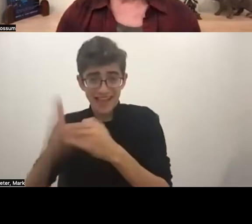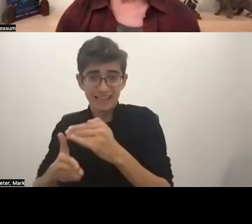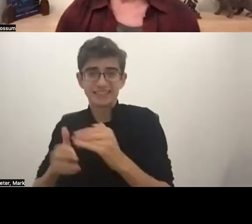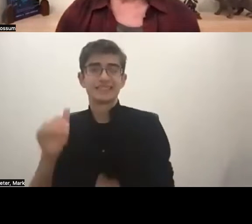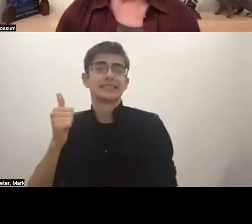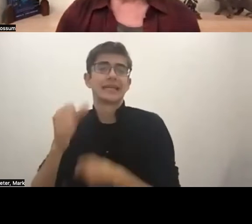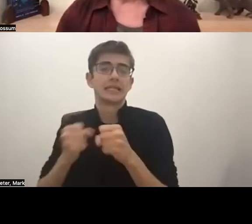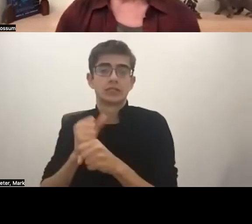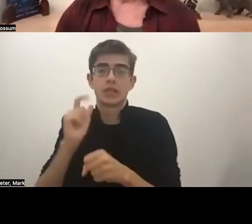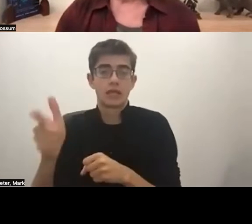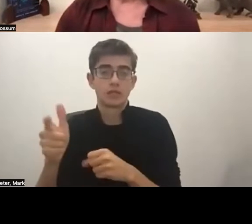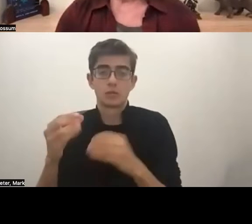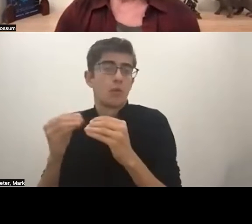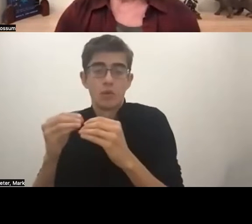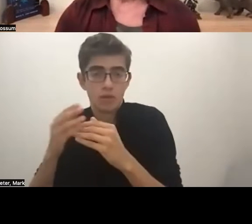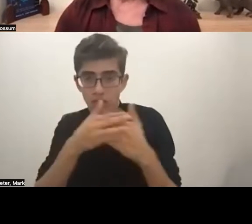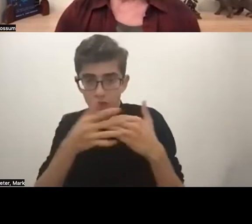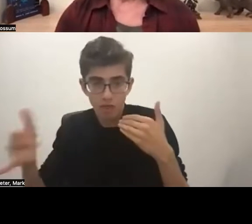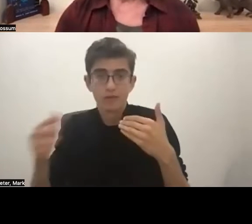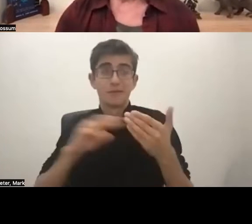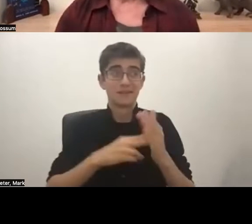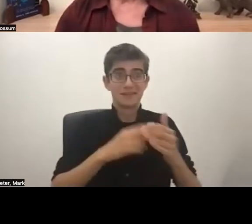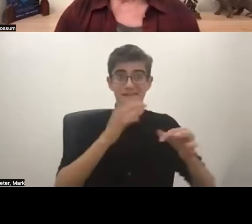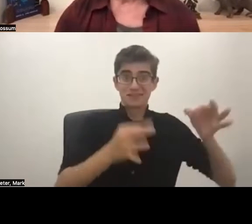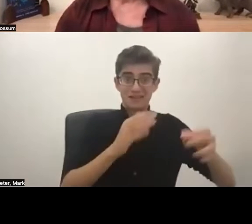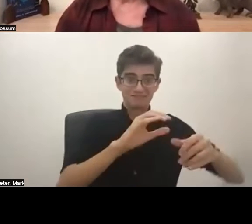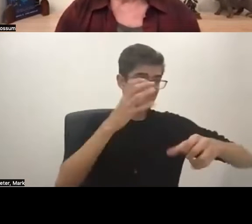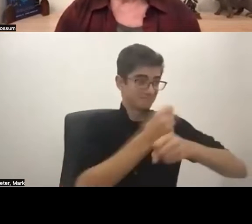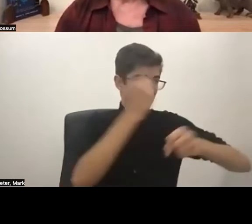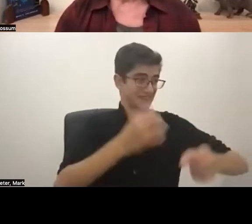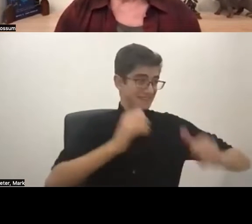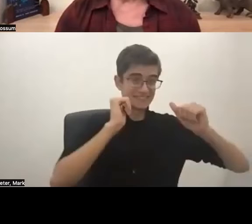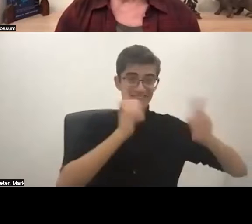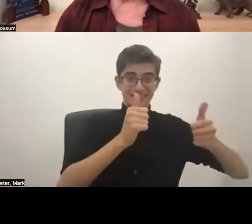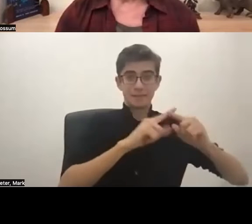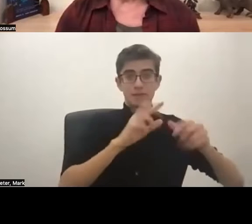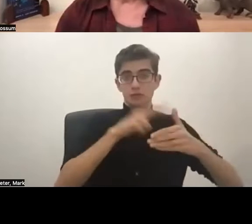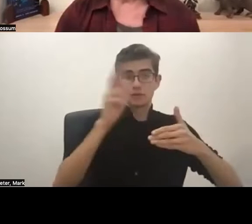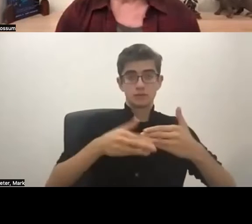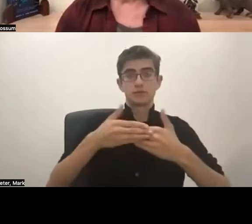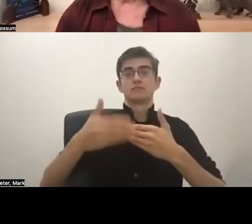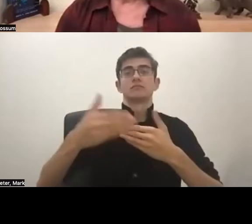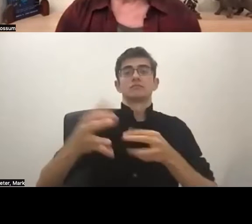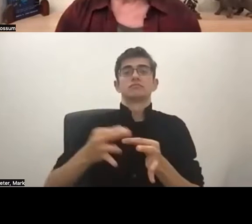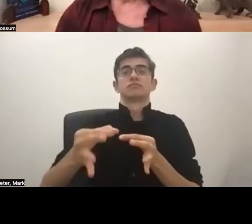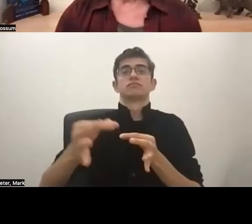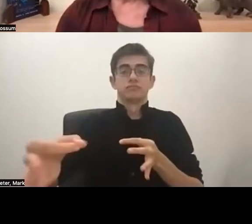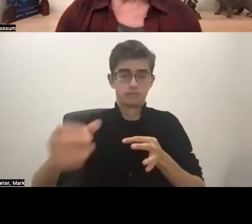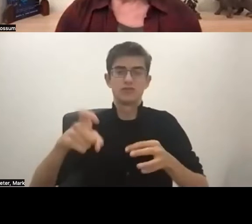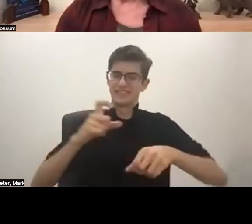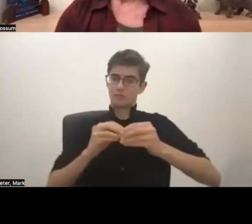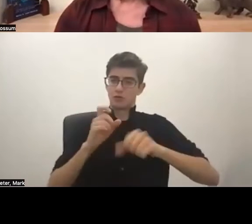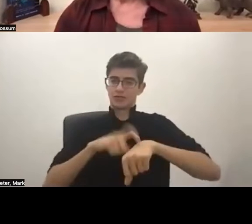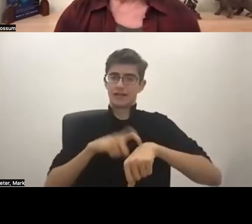actually to make the promise of that litigation victory sort of bear out. And I think that the same is true with any sort